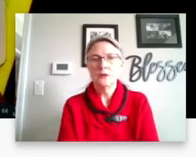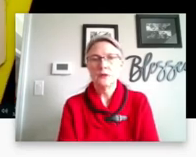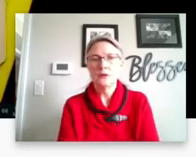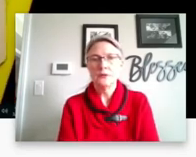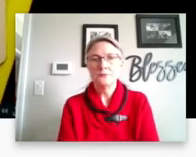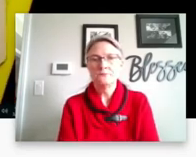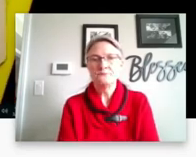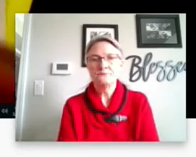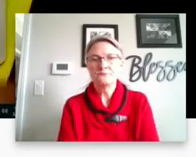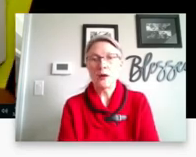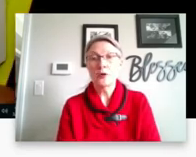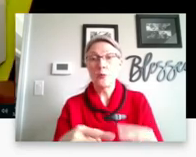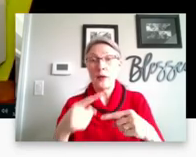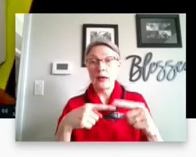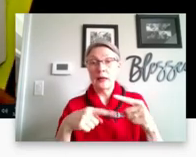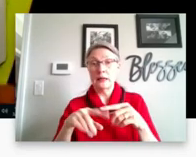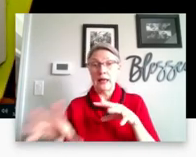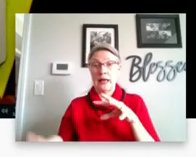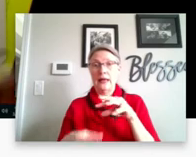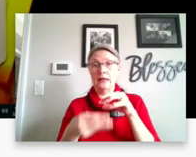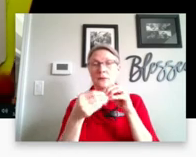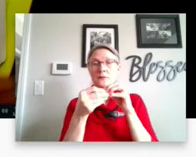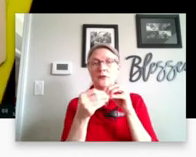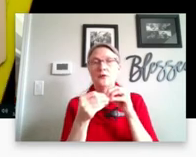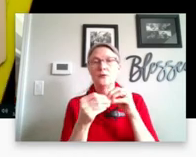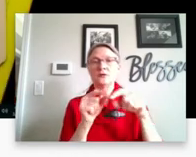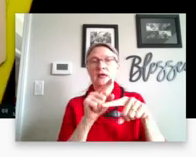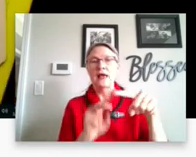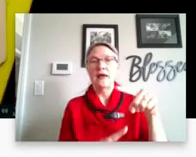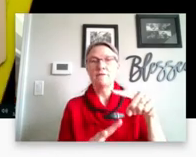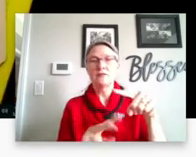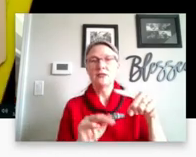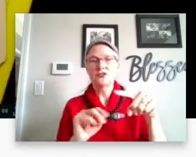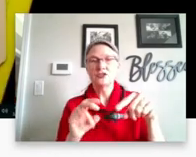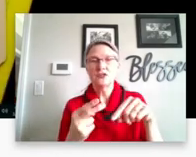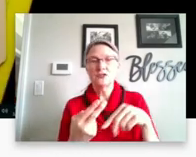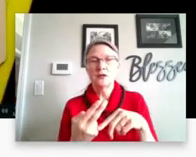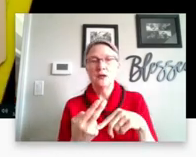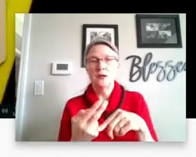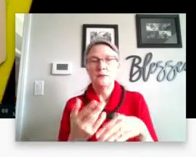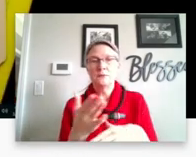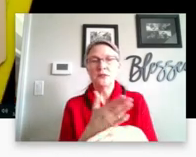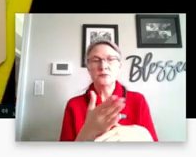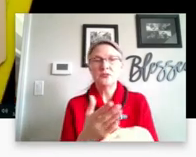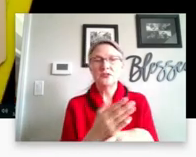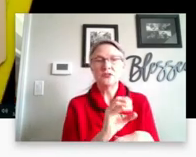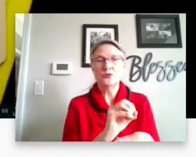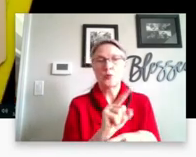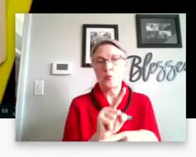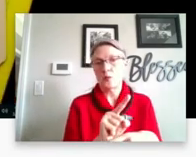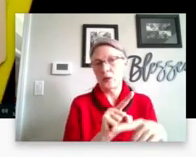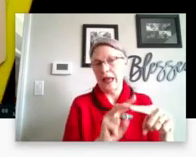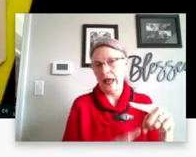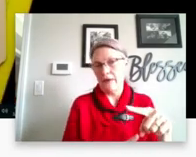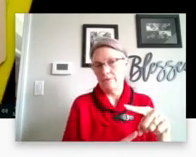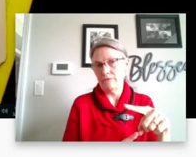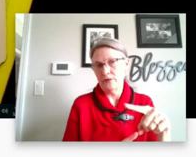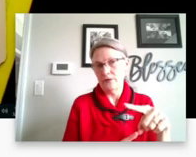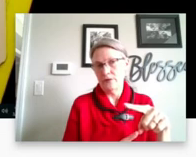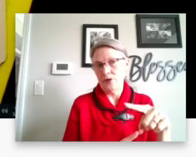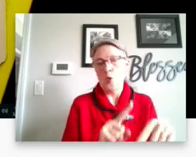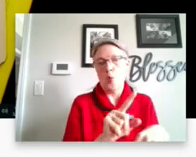All right, now I can go back and I can add in those half inches on my scale here. So in between 0 and 1, I'd have 1/2.